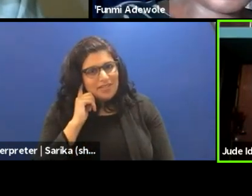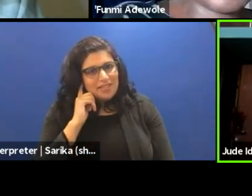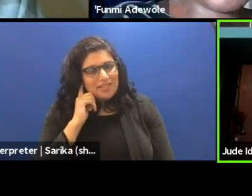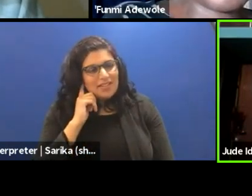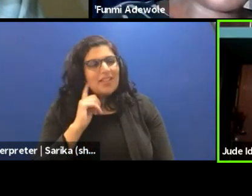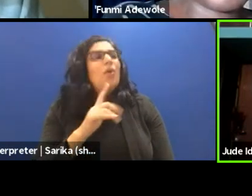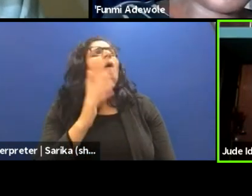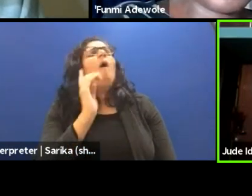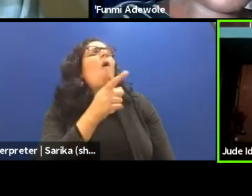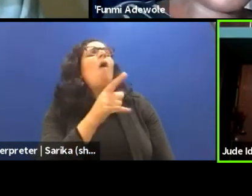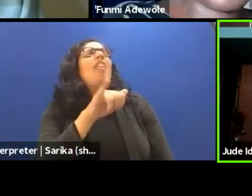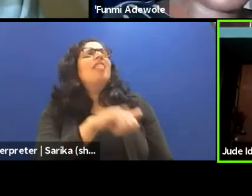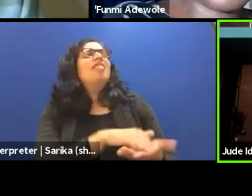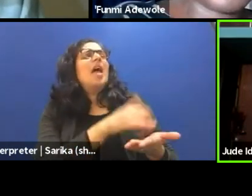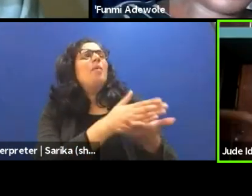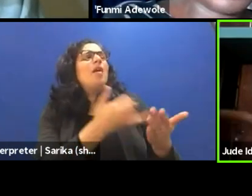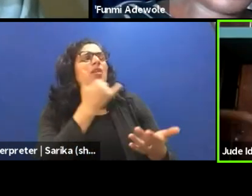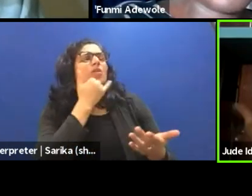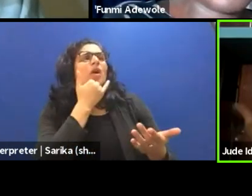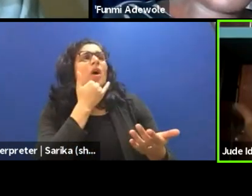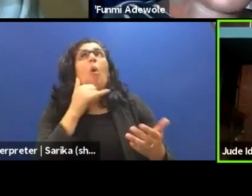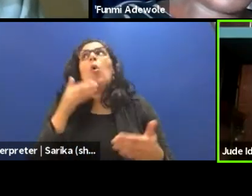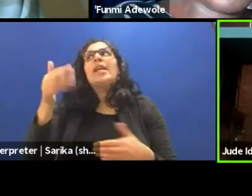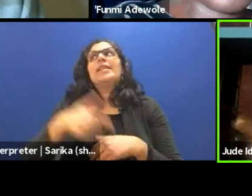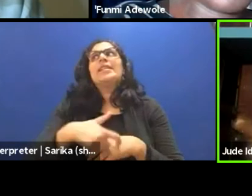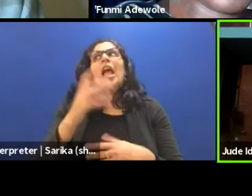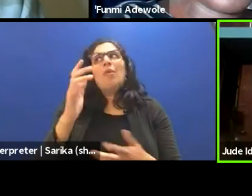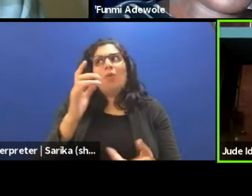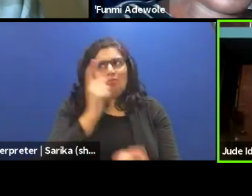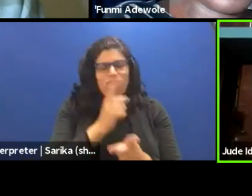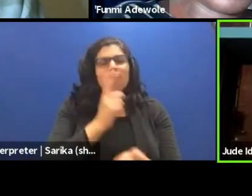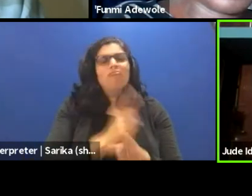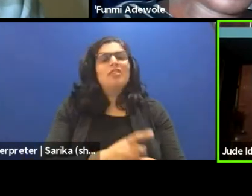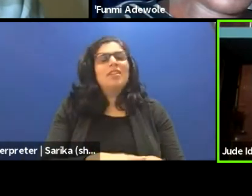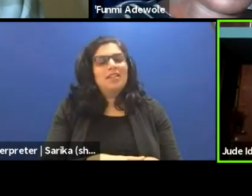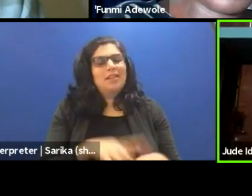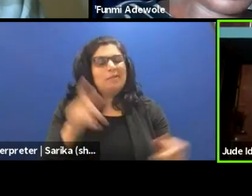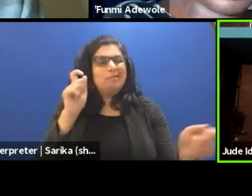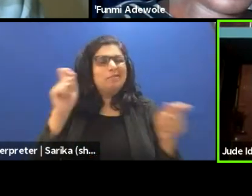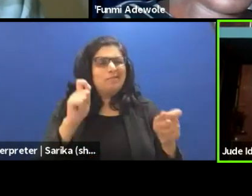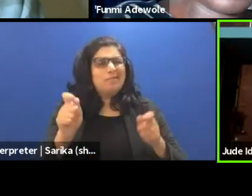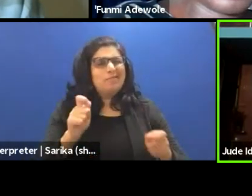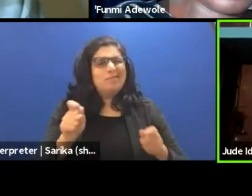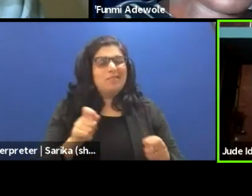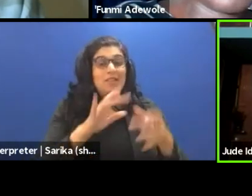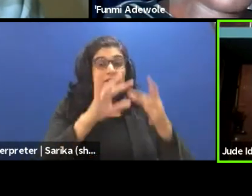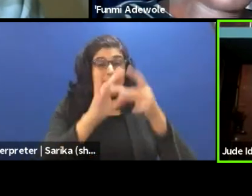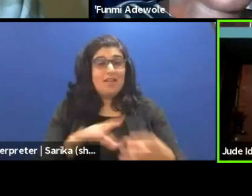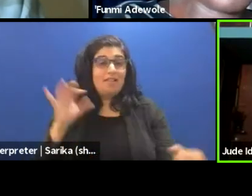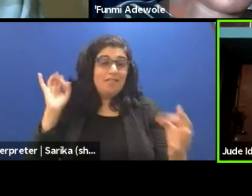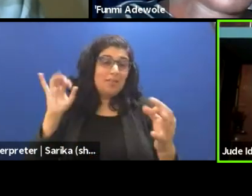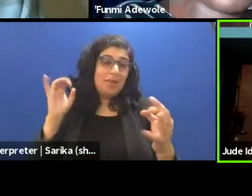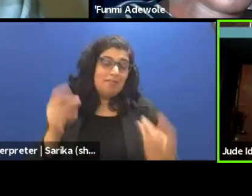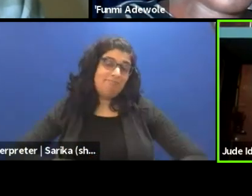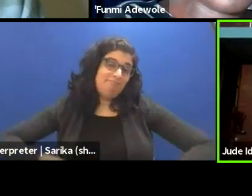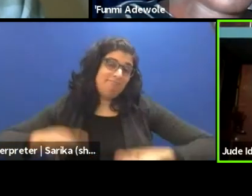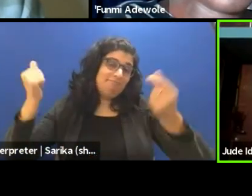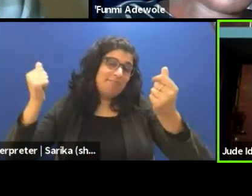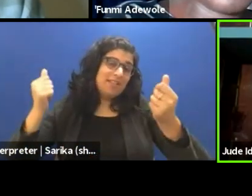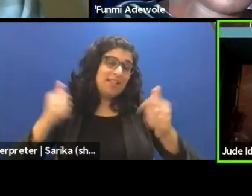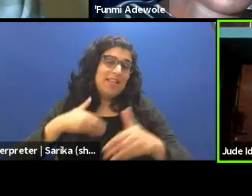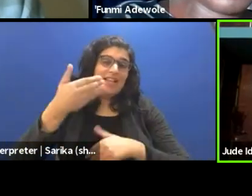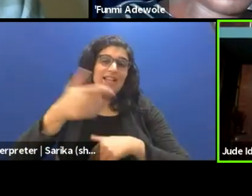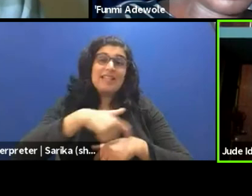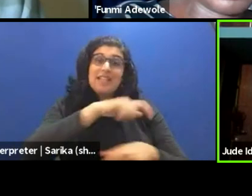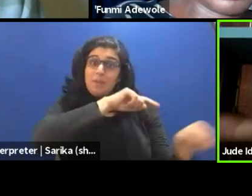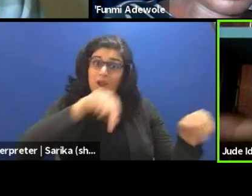We tie it. And when we did the next presentation on the next day, they saw that we had made all those adjustments based on the feedback they gave us. And immediately they were telling us when next are we